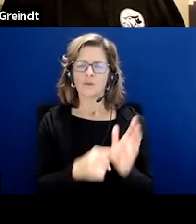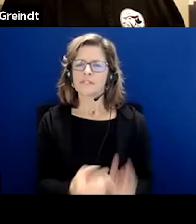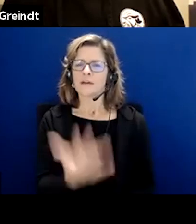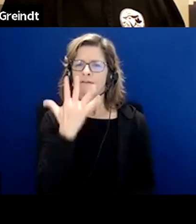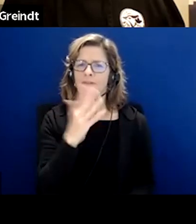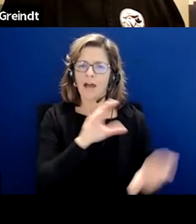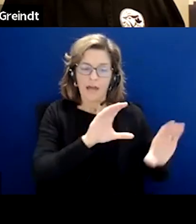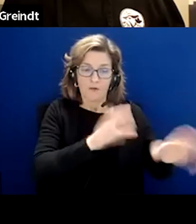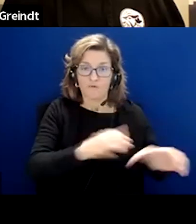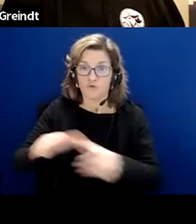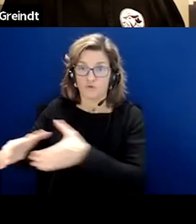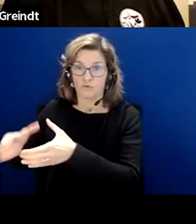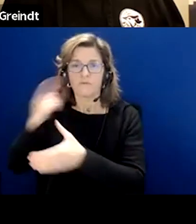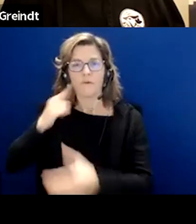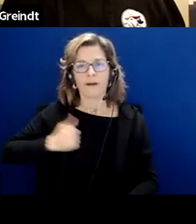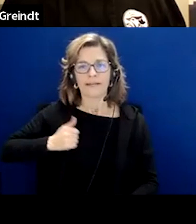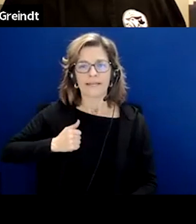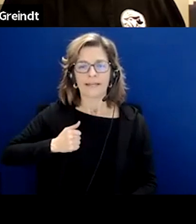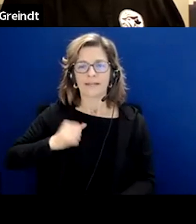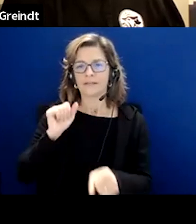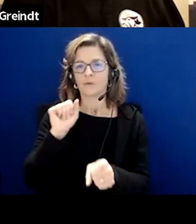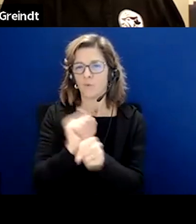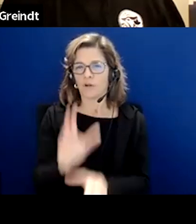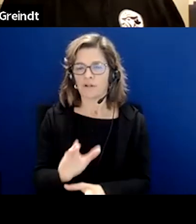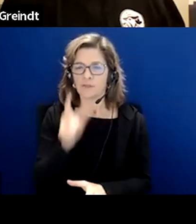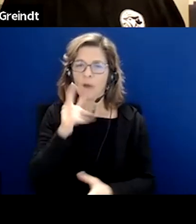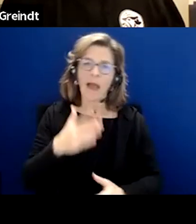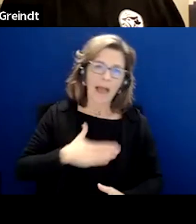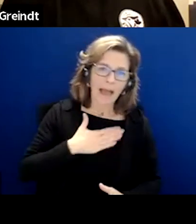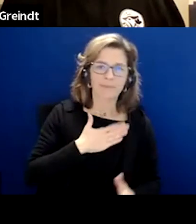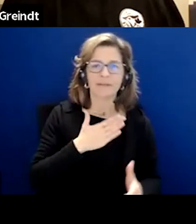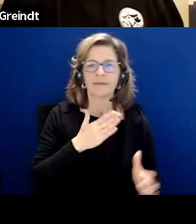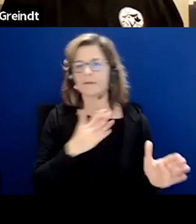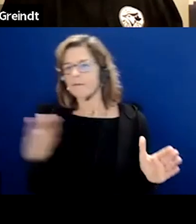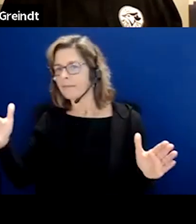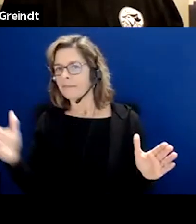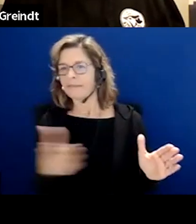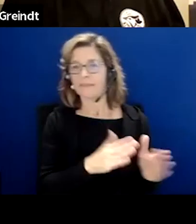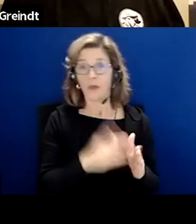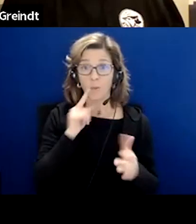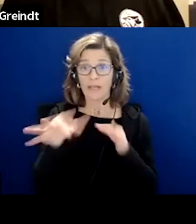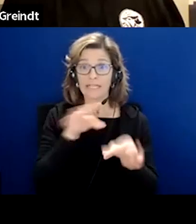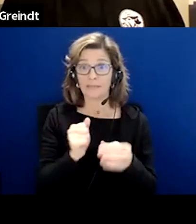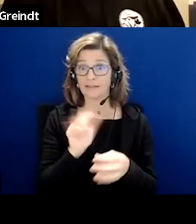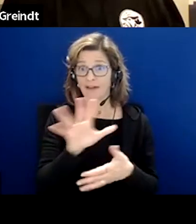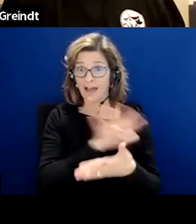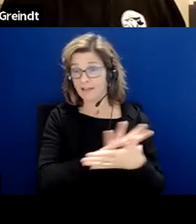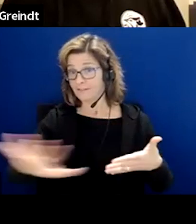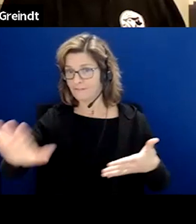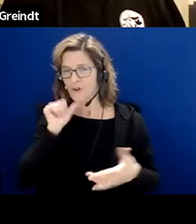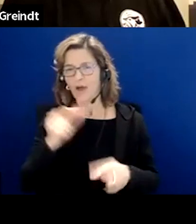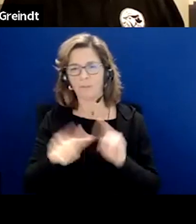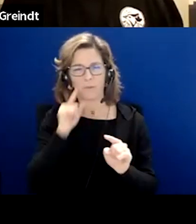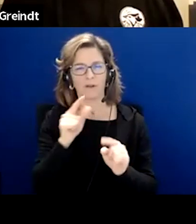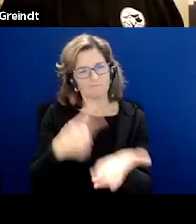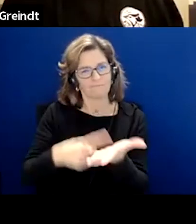in terms of worker happiness. And without getting into all 5, I will tell you the 2 that